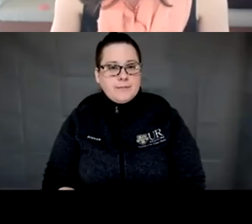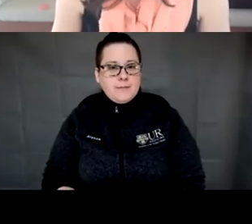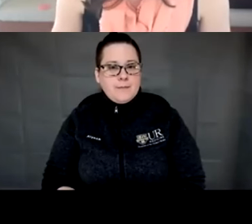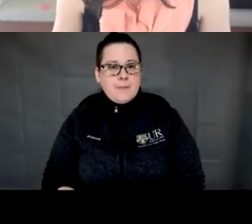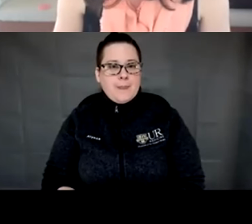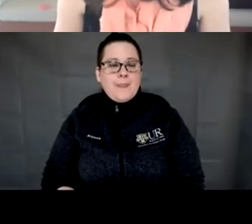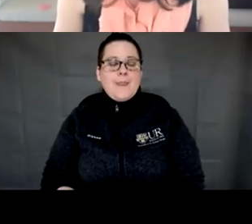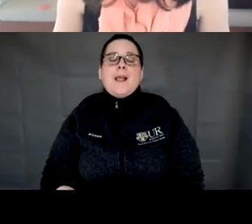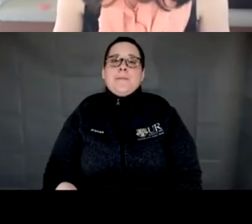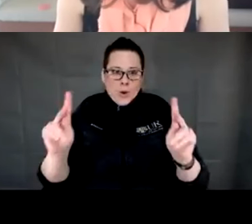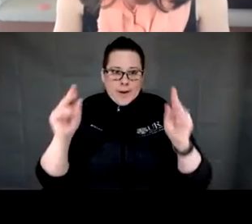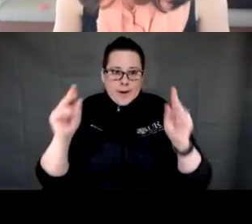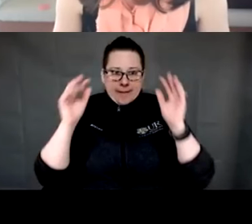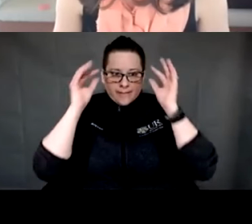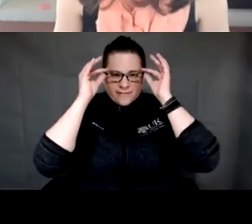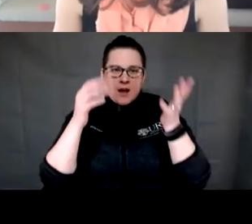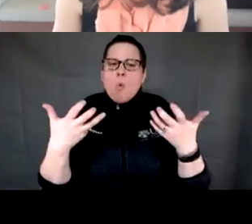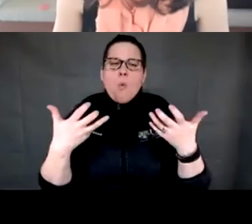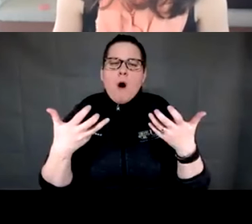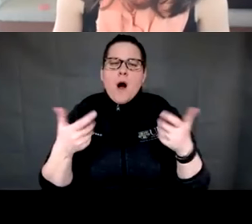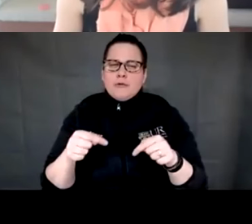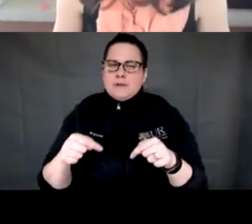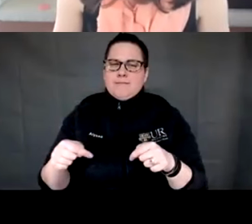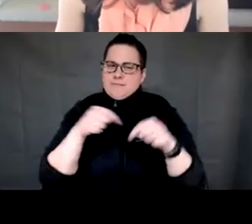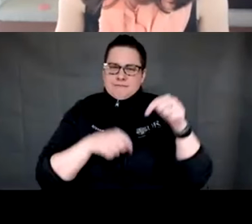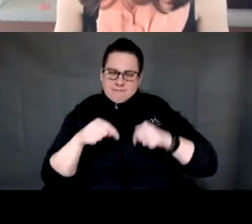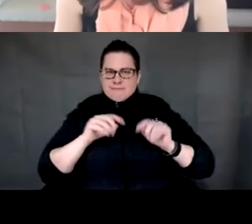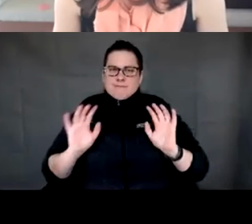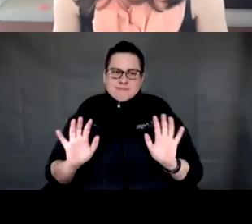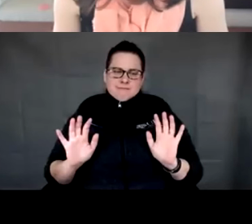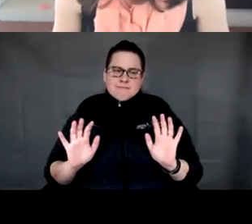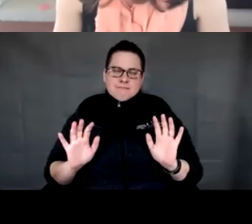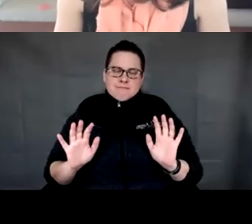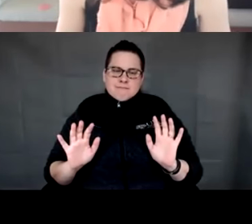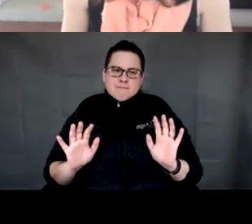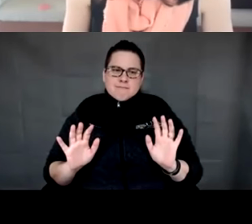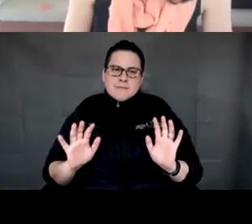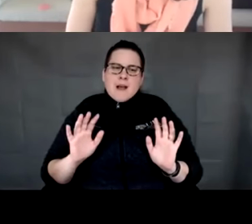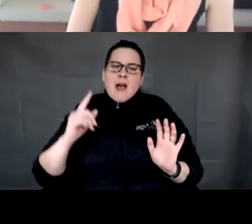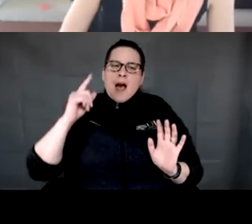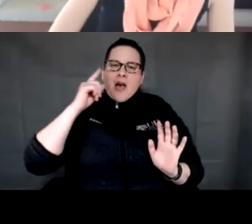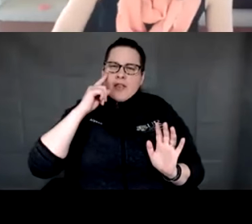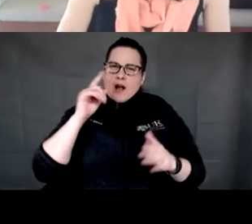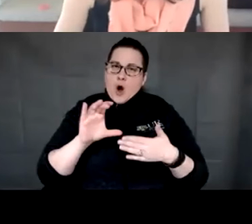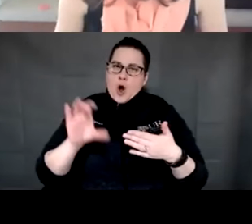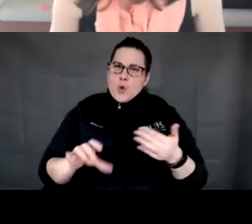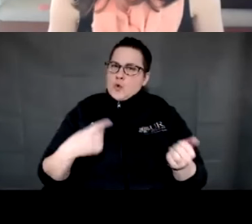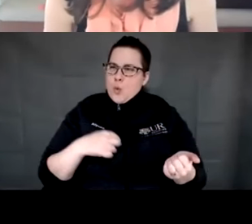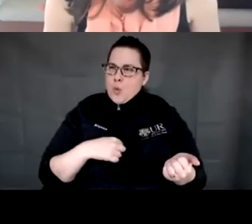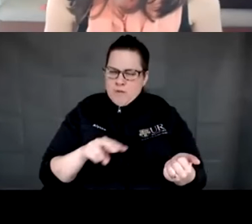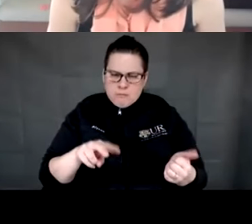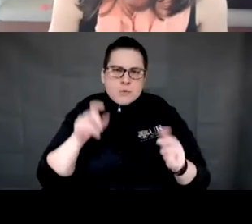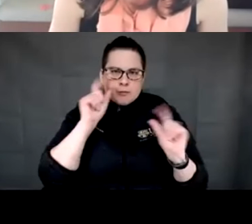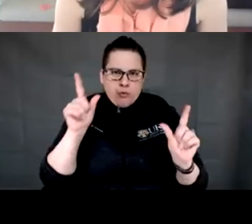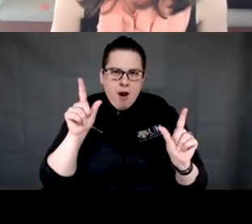Okay. So I want to just take a step back here, and because I think these conclusions to us were surprising, and I want